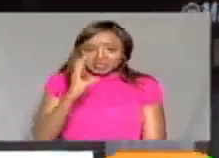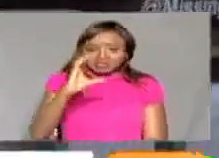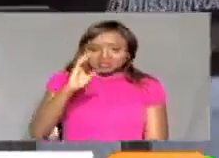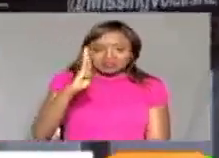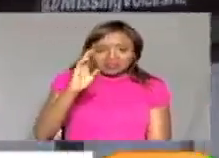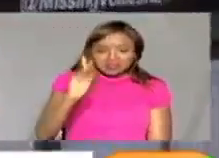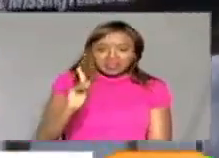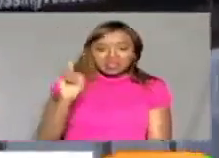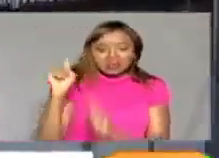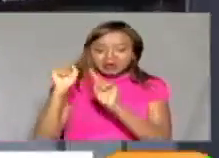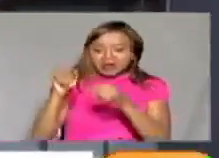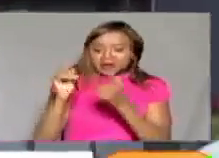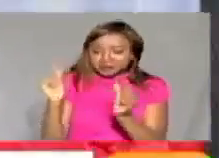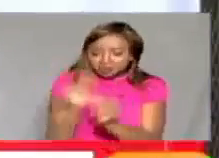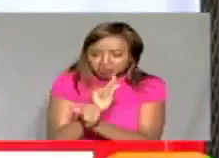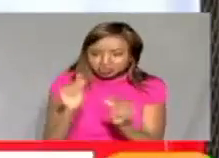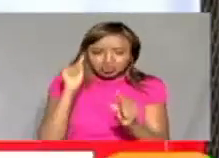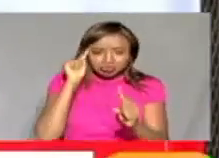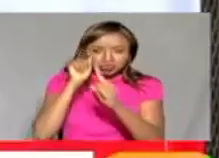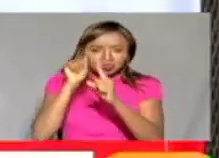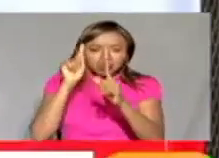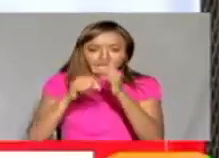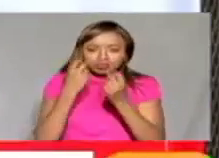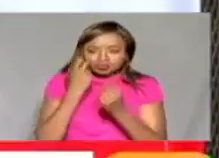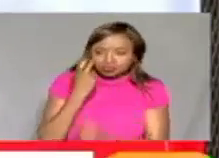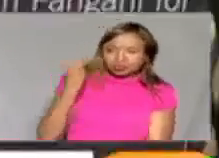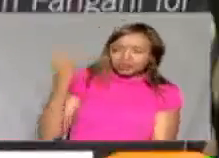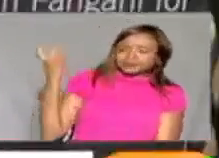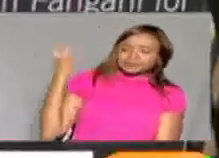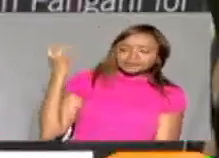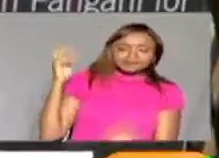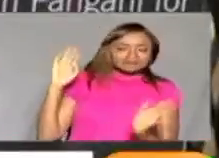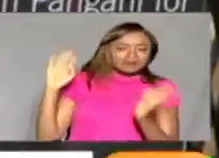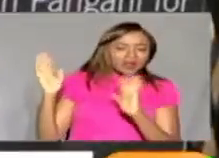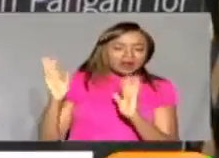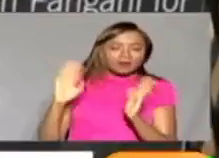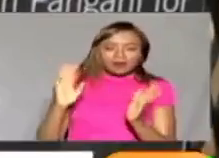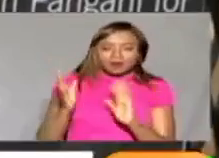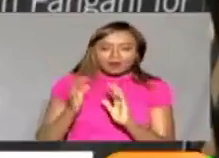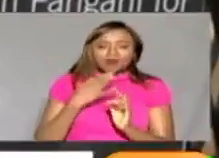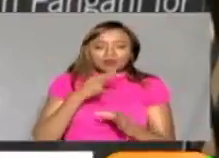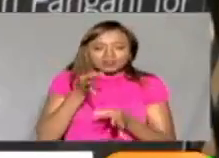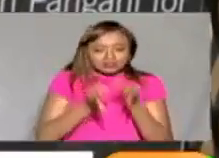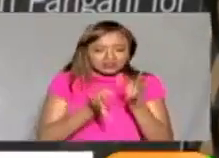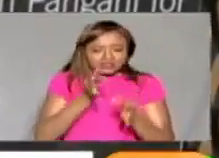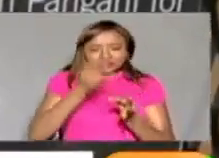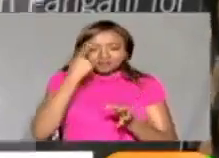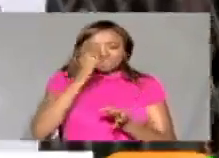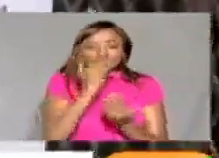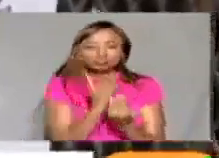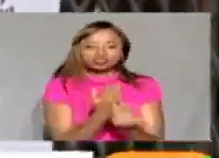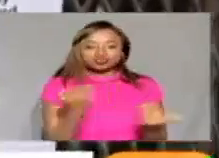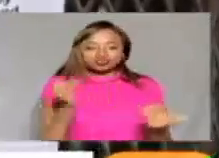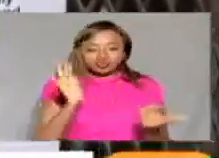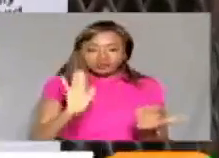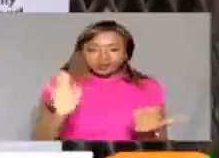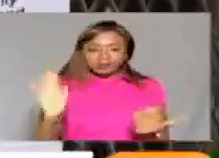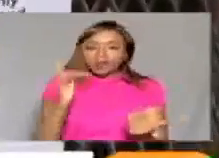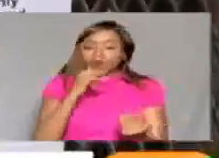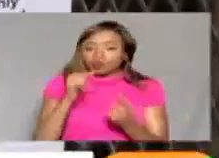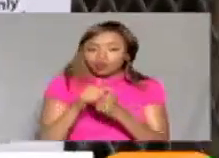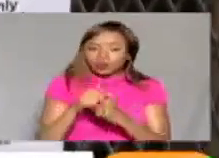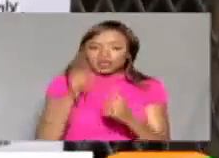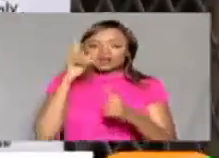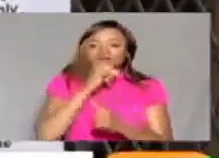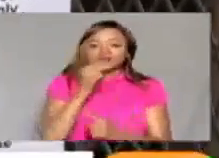for a brief spell of time, it was a day set aside to further pursue justice for their loved ones. They allegedly lost them